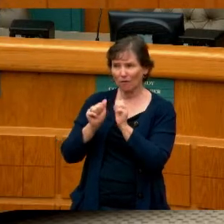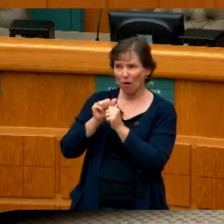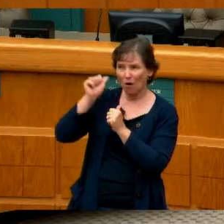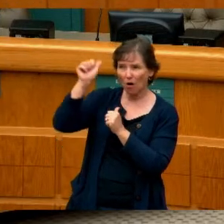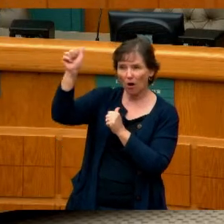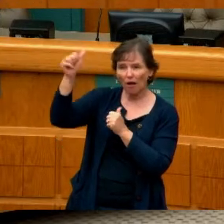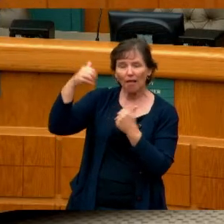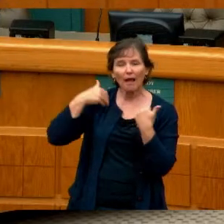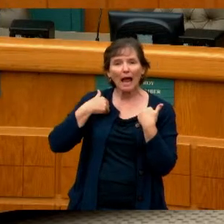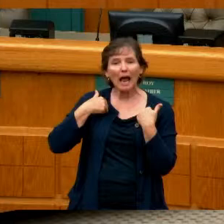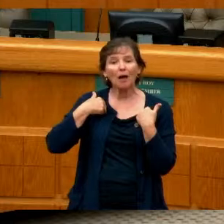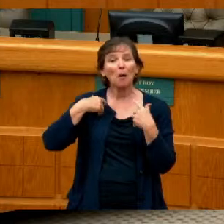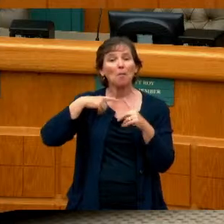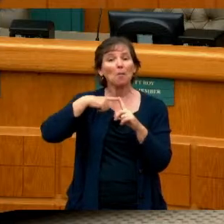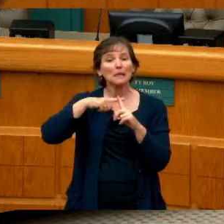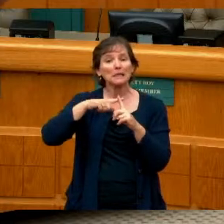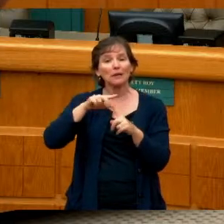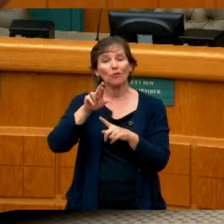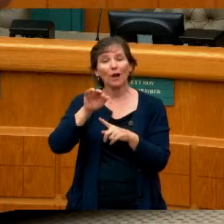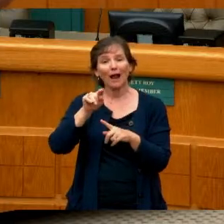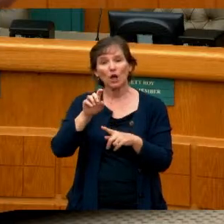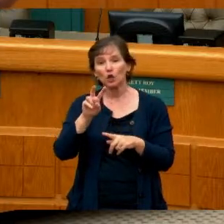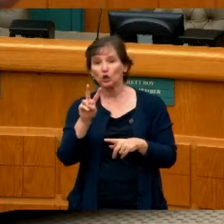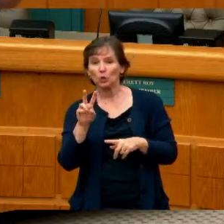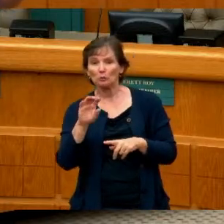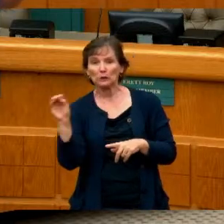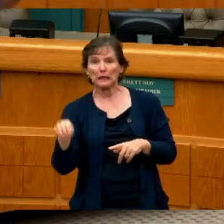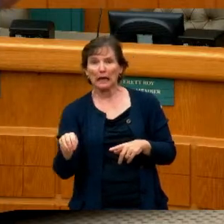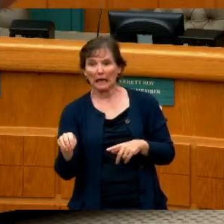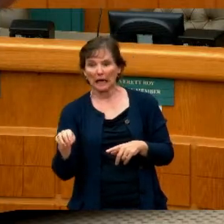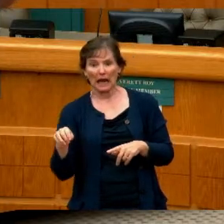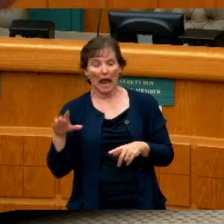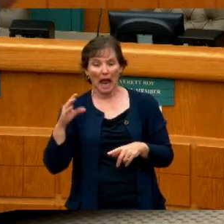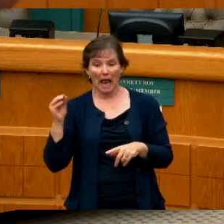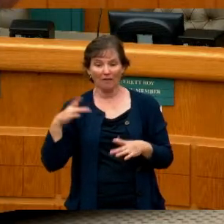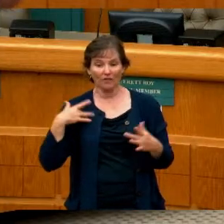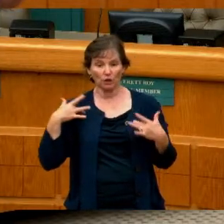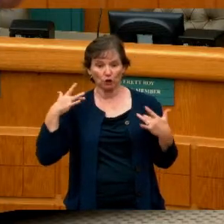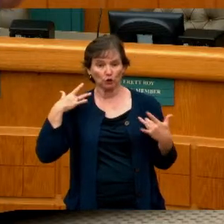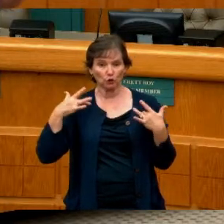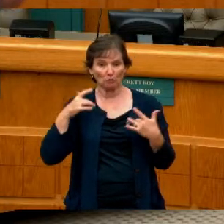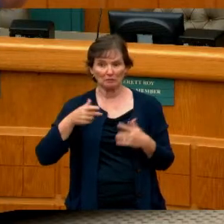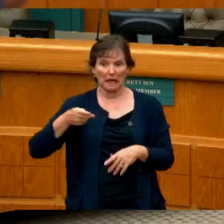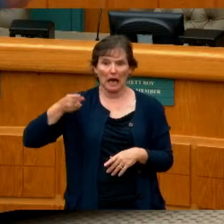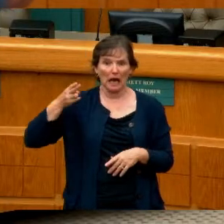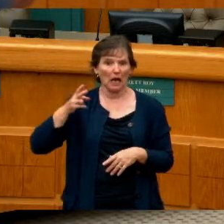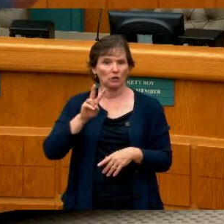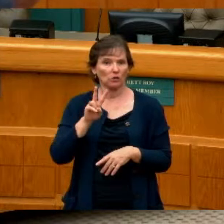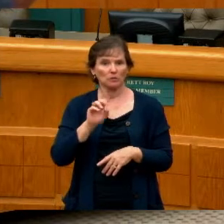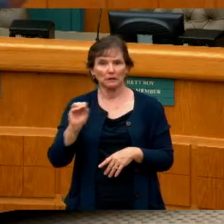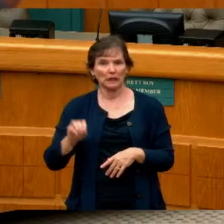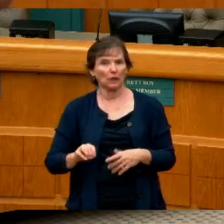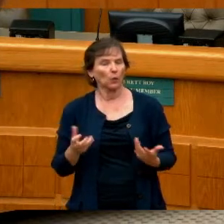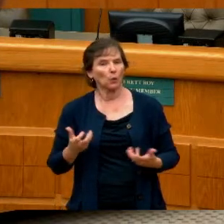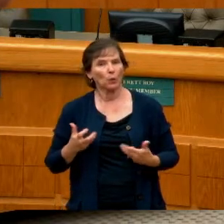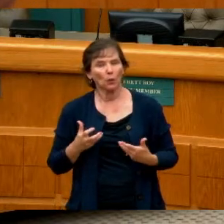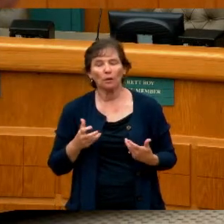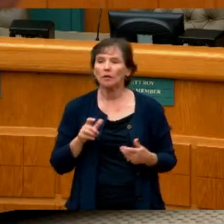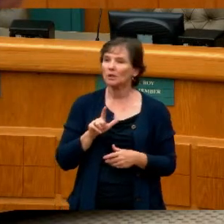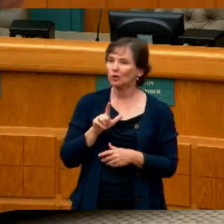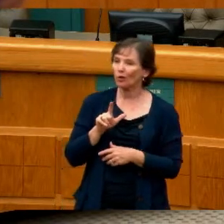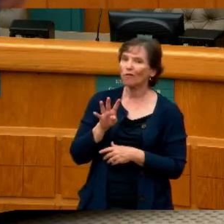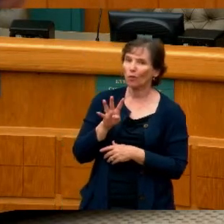in Connecticut and Massachusetts, they have 2% to 3% positives, and they think that it's really high.